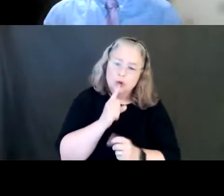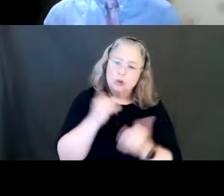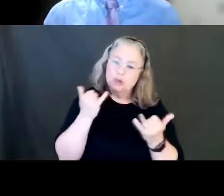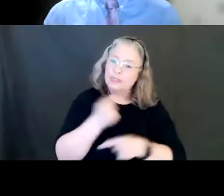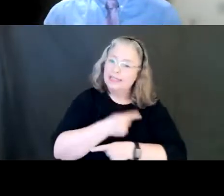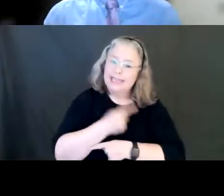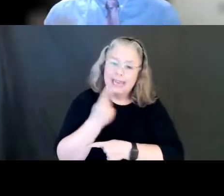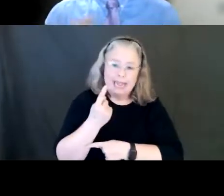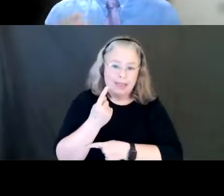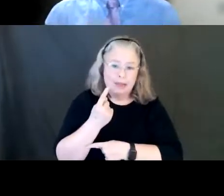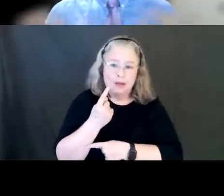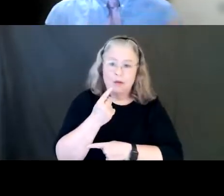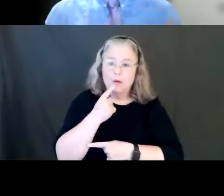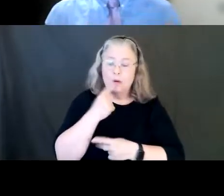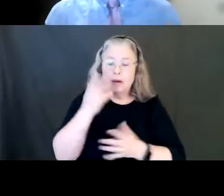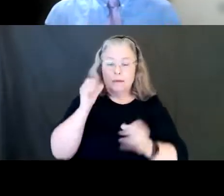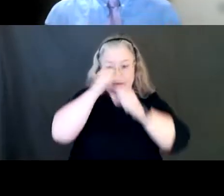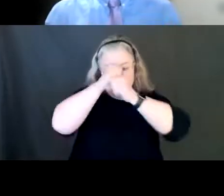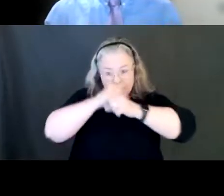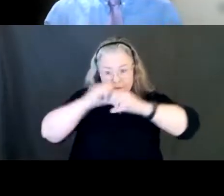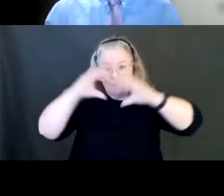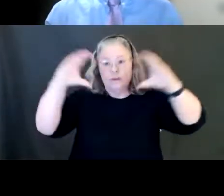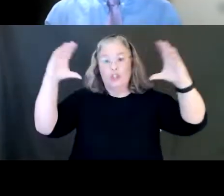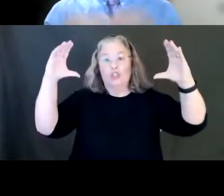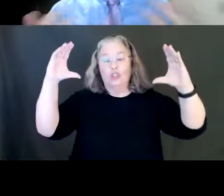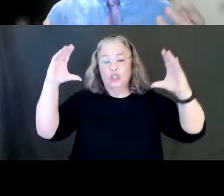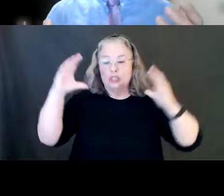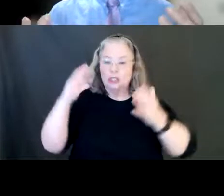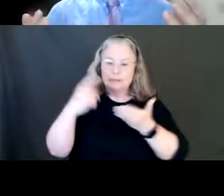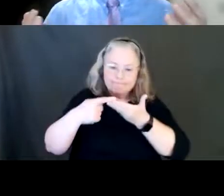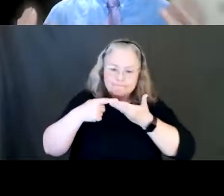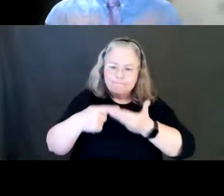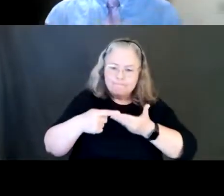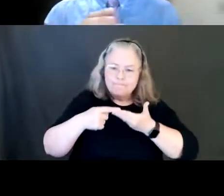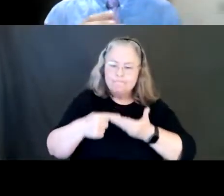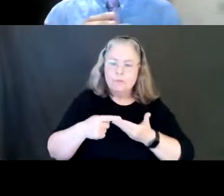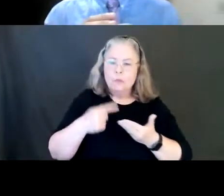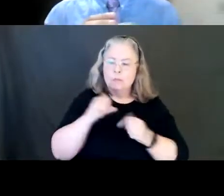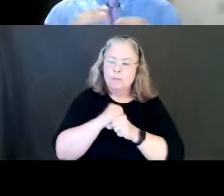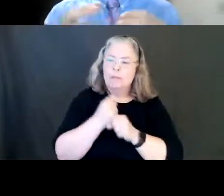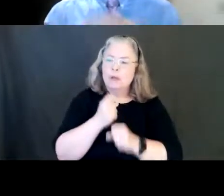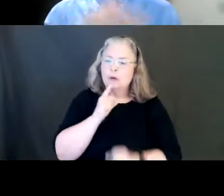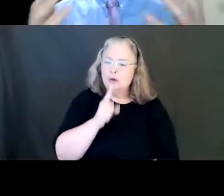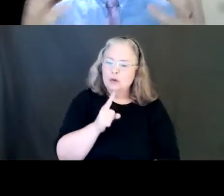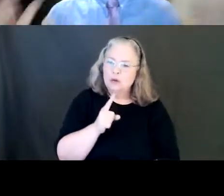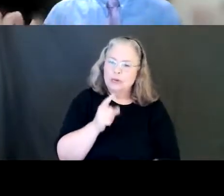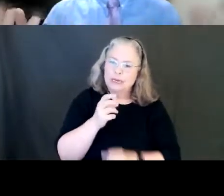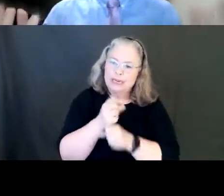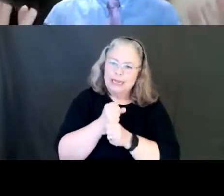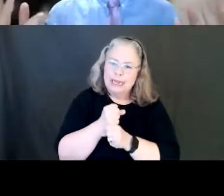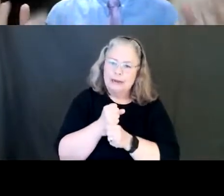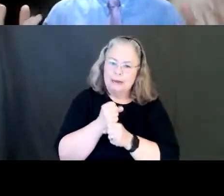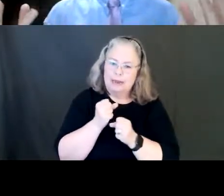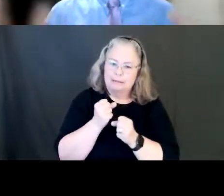course, is kind of a visioning conversation to make sure that we're able to get as many